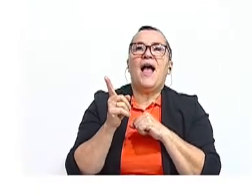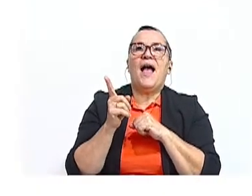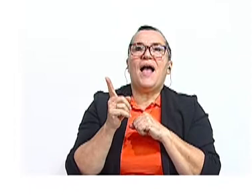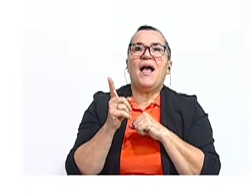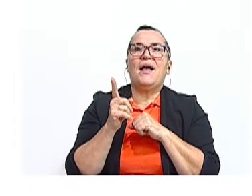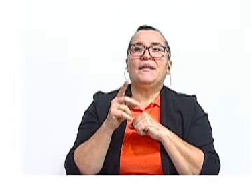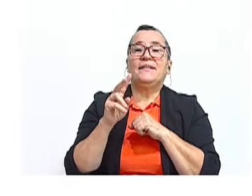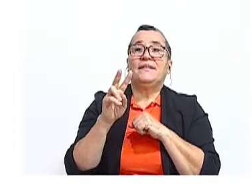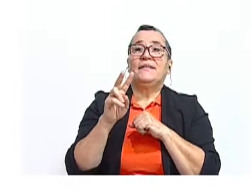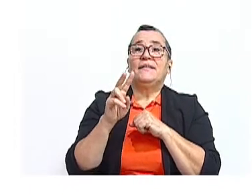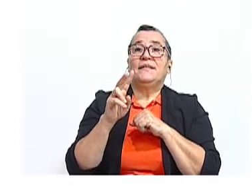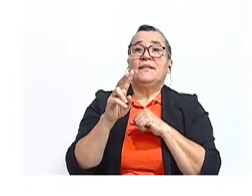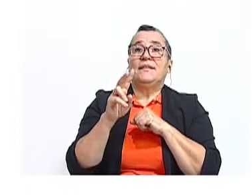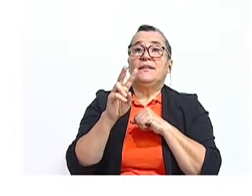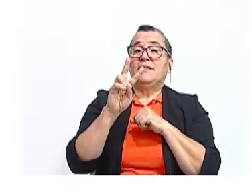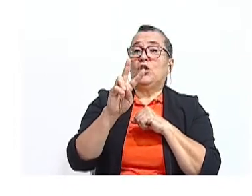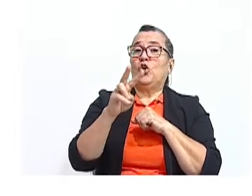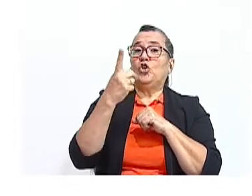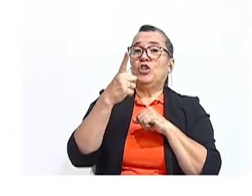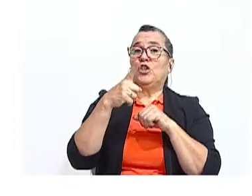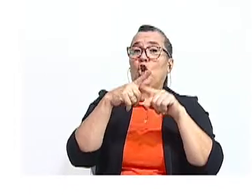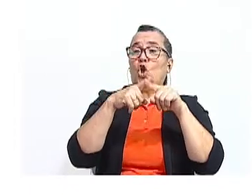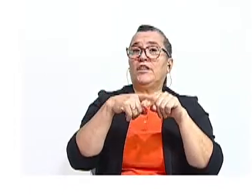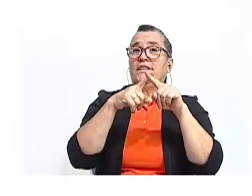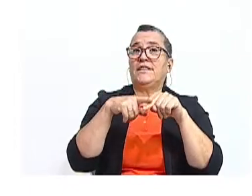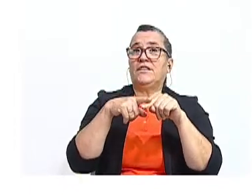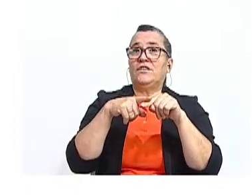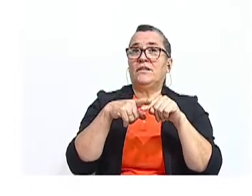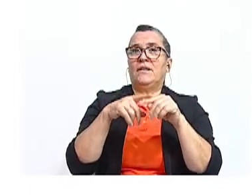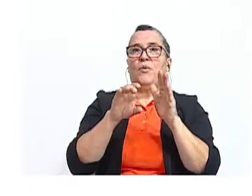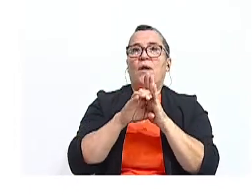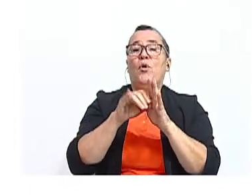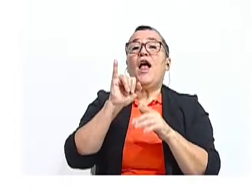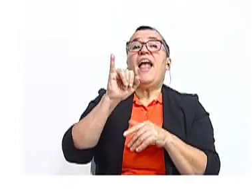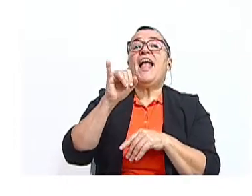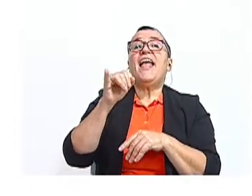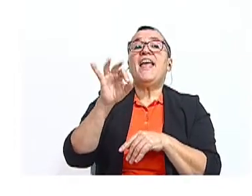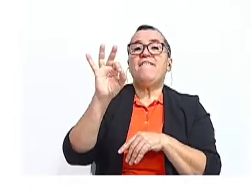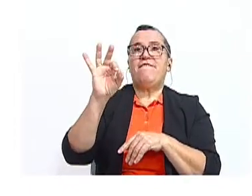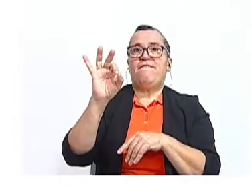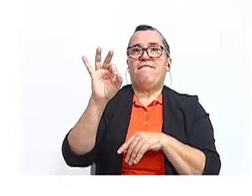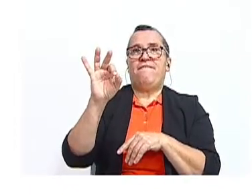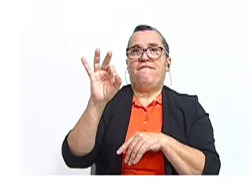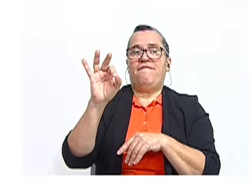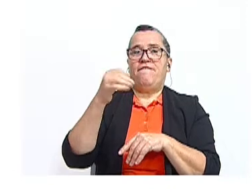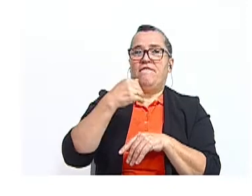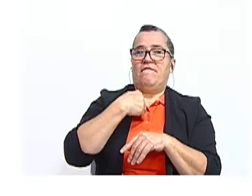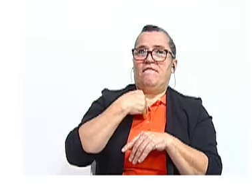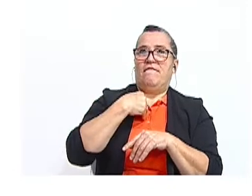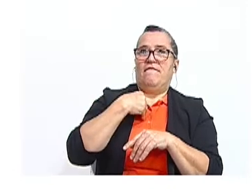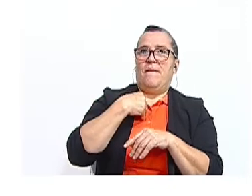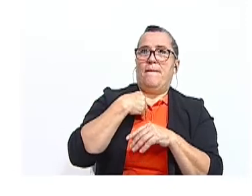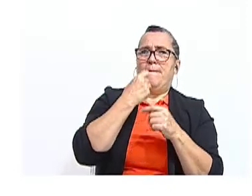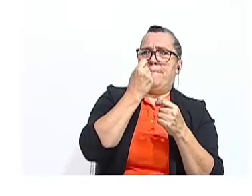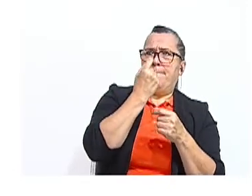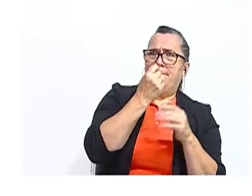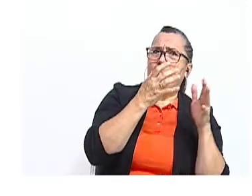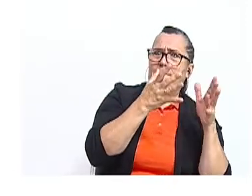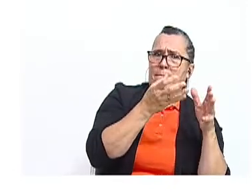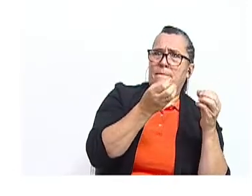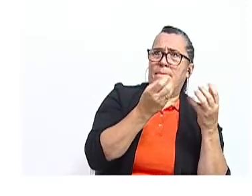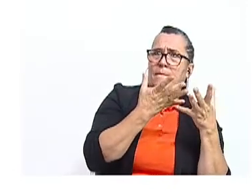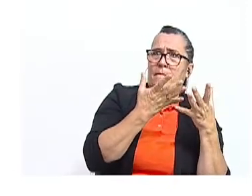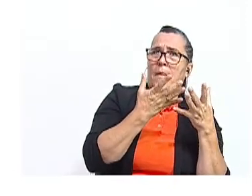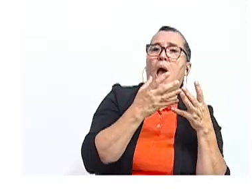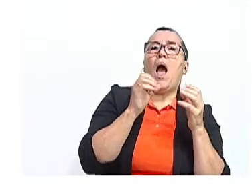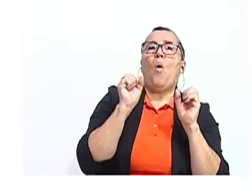Okay, well, we're going to use the second conditional. For example, if we had more understanding,